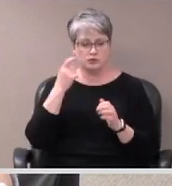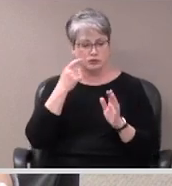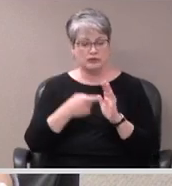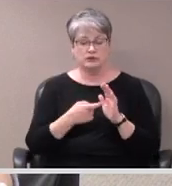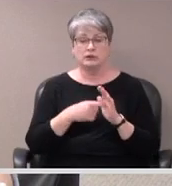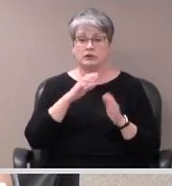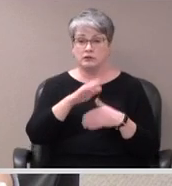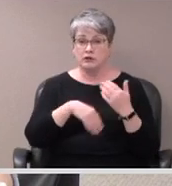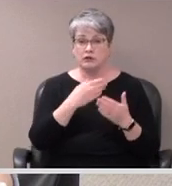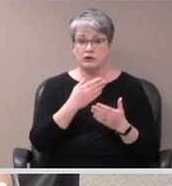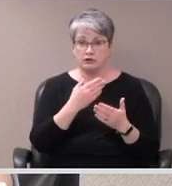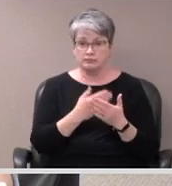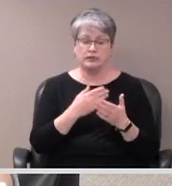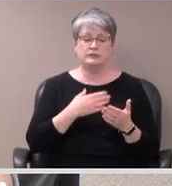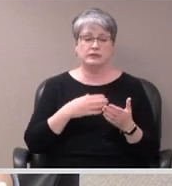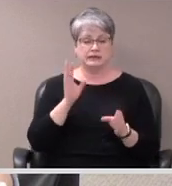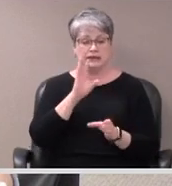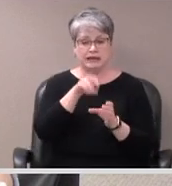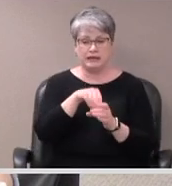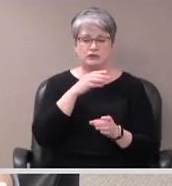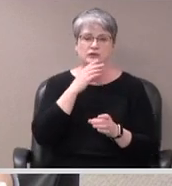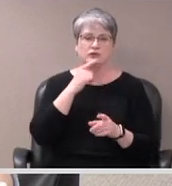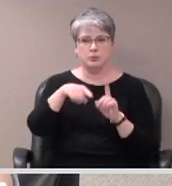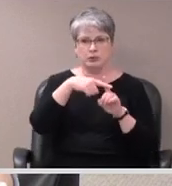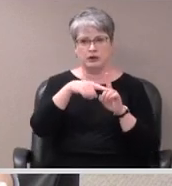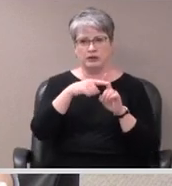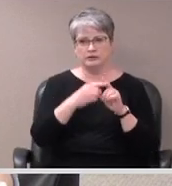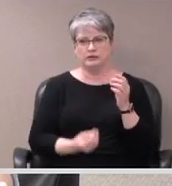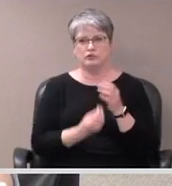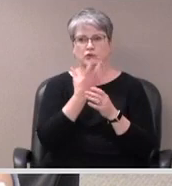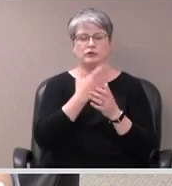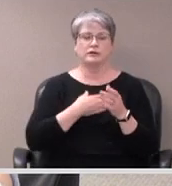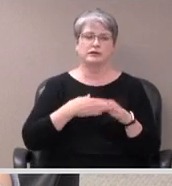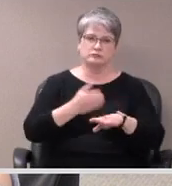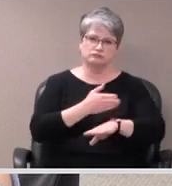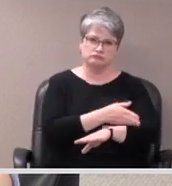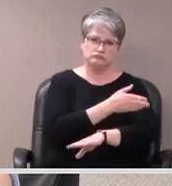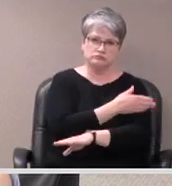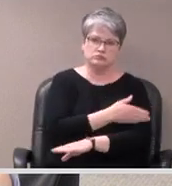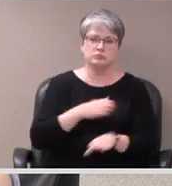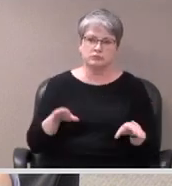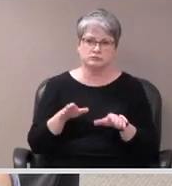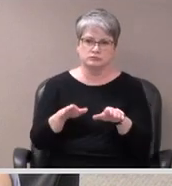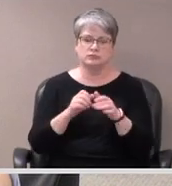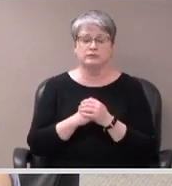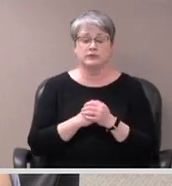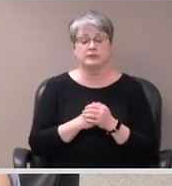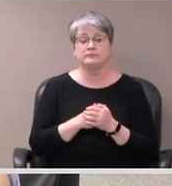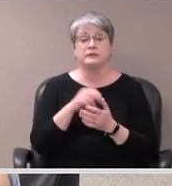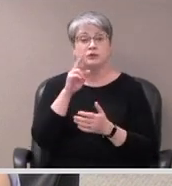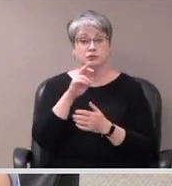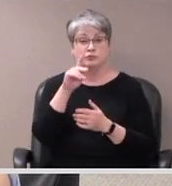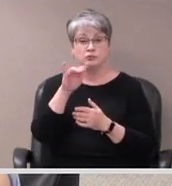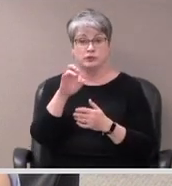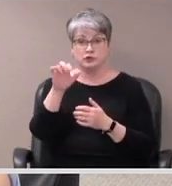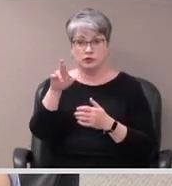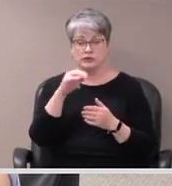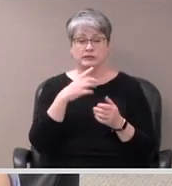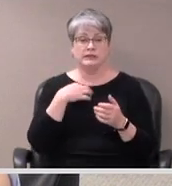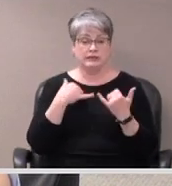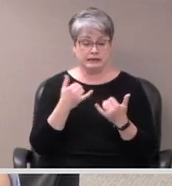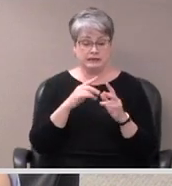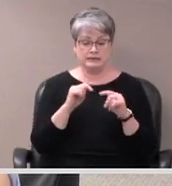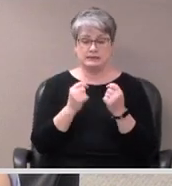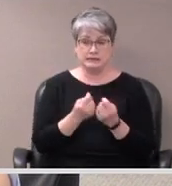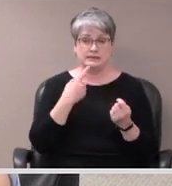training contributes to safety, positive growth, and improved performance. Mr. Ritter and this team facilitate more than